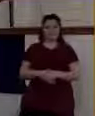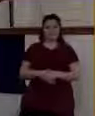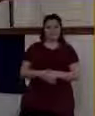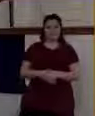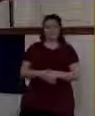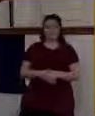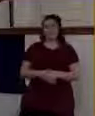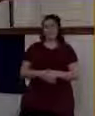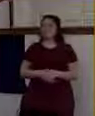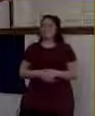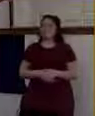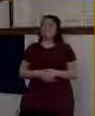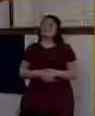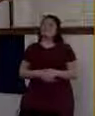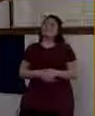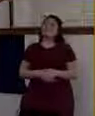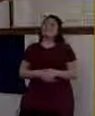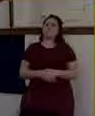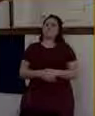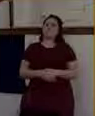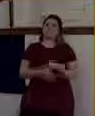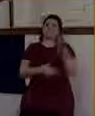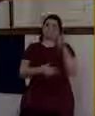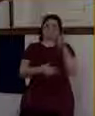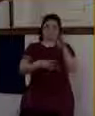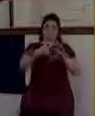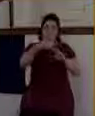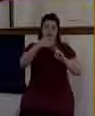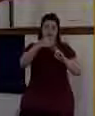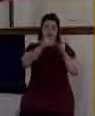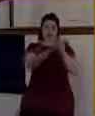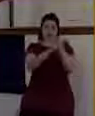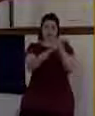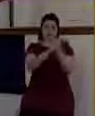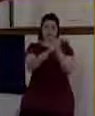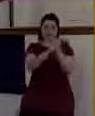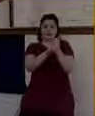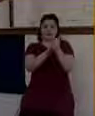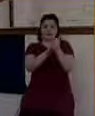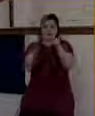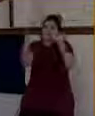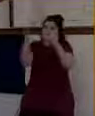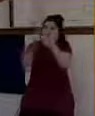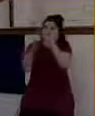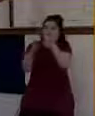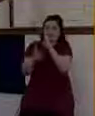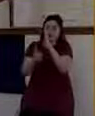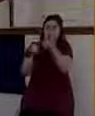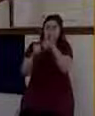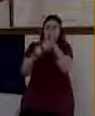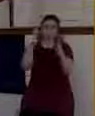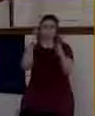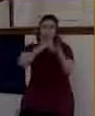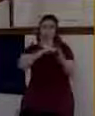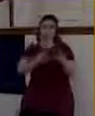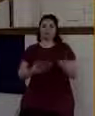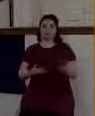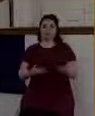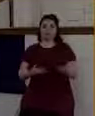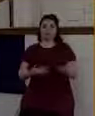know a prophecy is false. When it goes against a clear command of God, you can rest assured that that is not a word from the